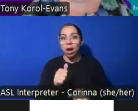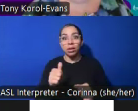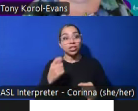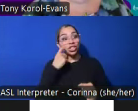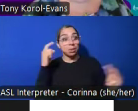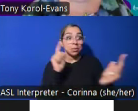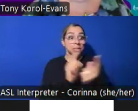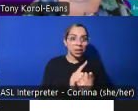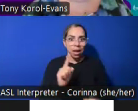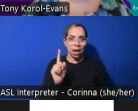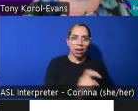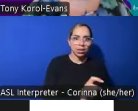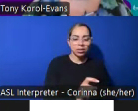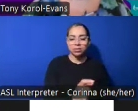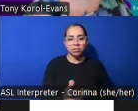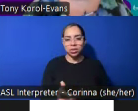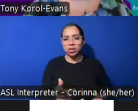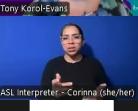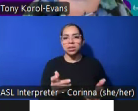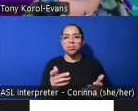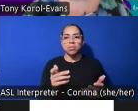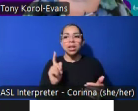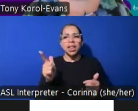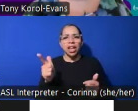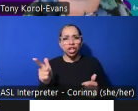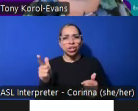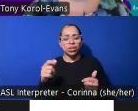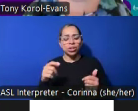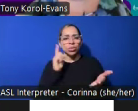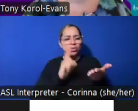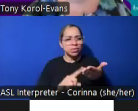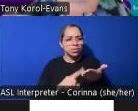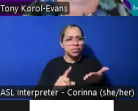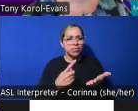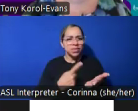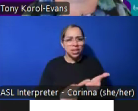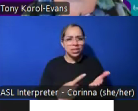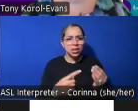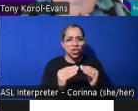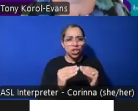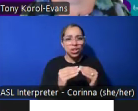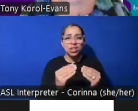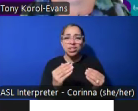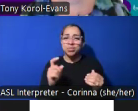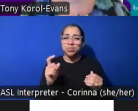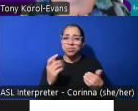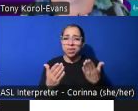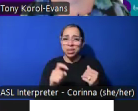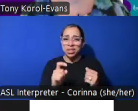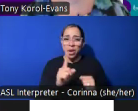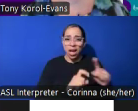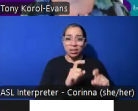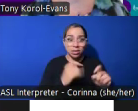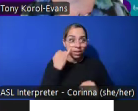this is something you need to know. Because if they are forcing them to do certain things, they may need to go get a medical checkup,